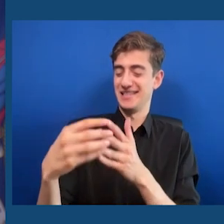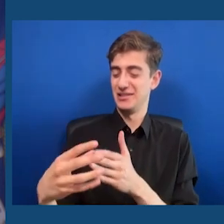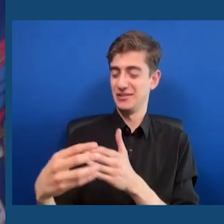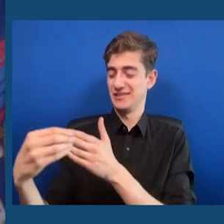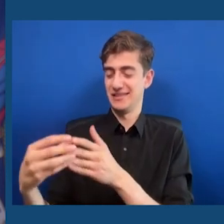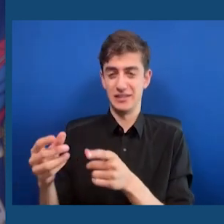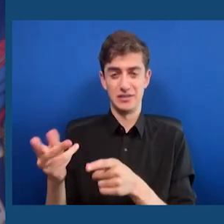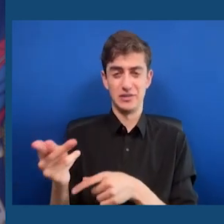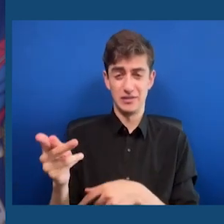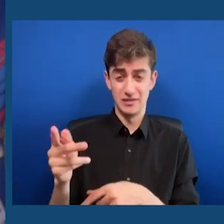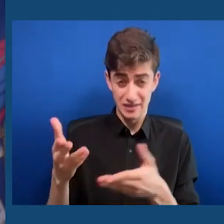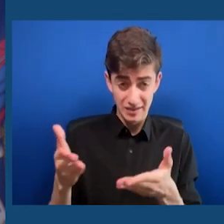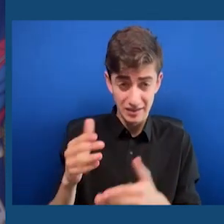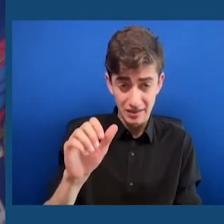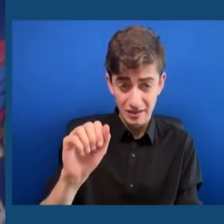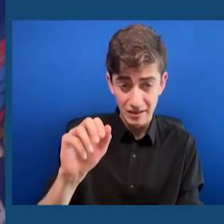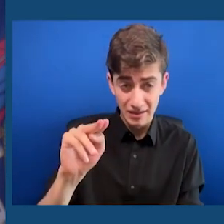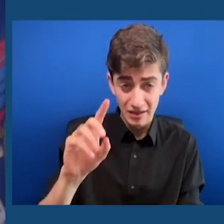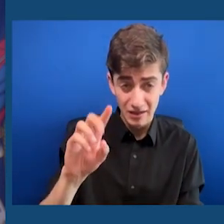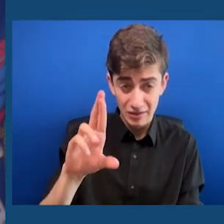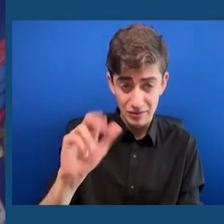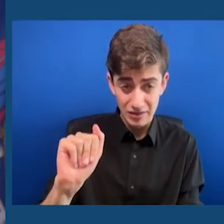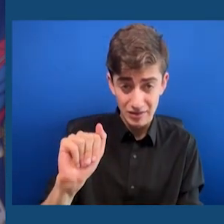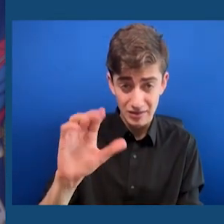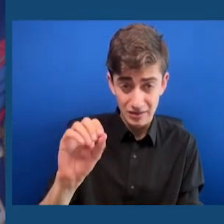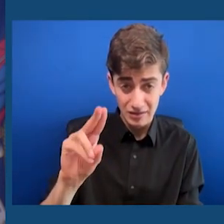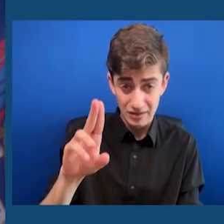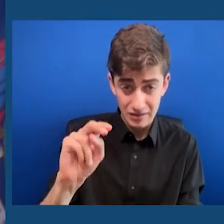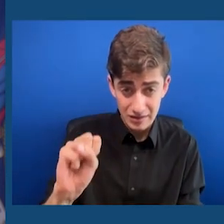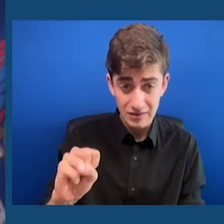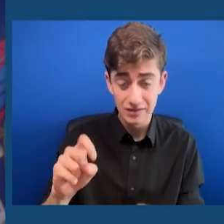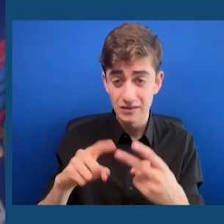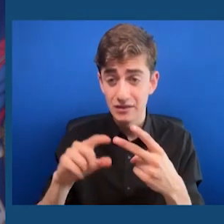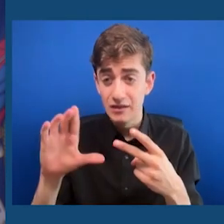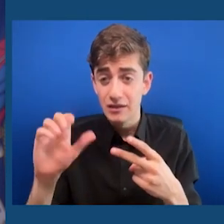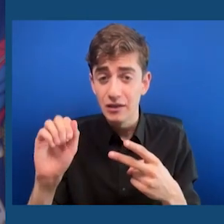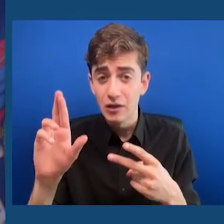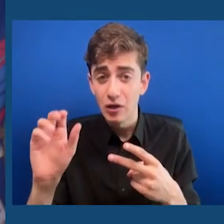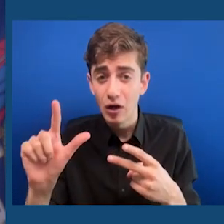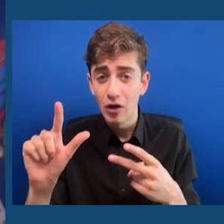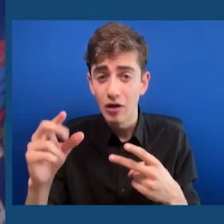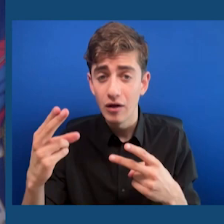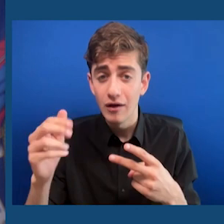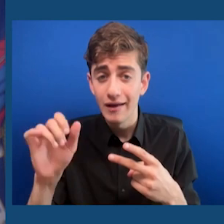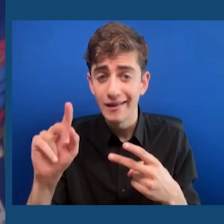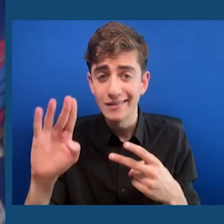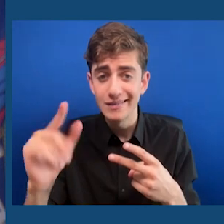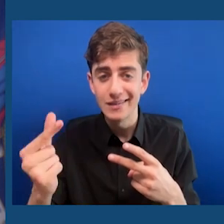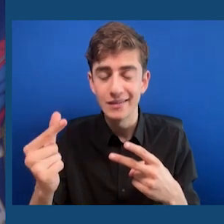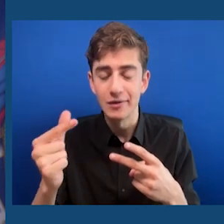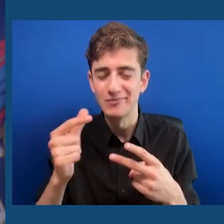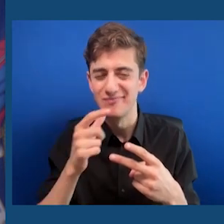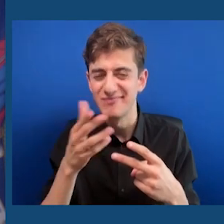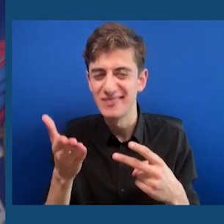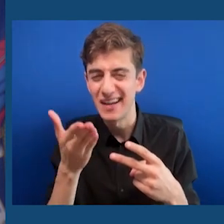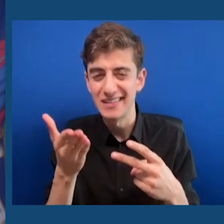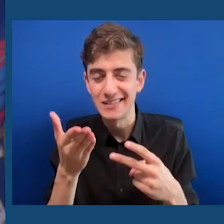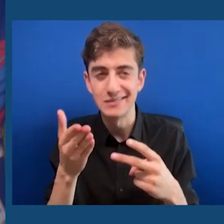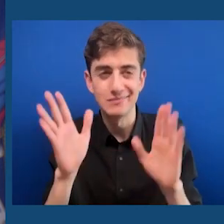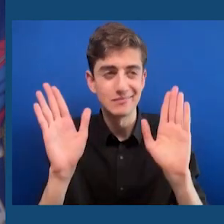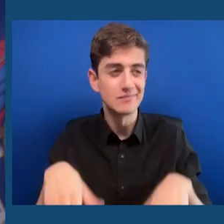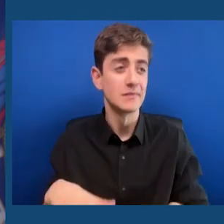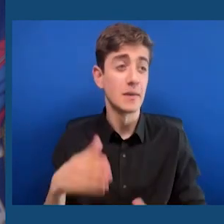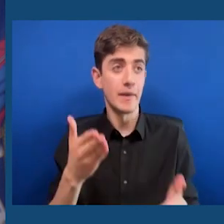Andrea Stewart-Cousins and Carl Hastie? Oh, they're not here. Okay, well, I was told they might be sneaking in, but I know they're here